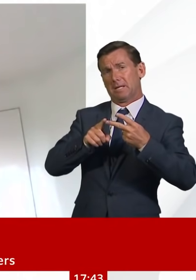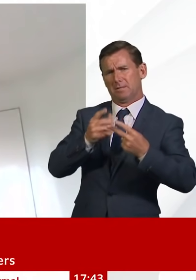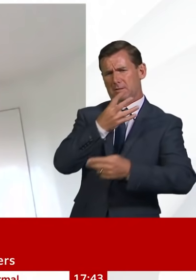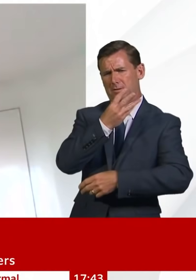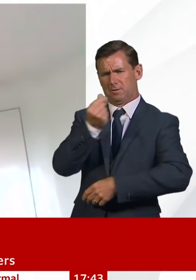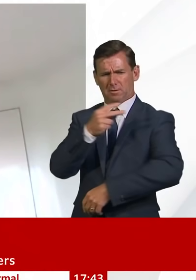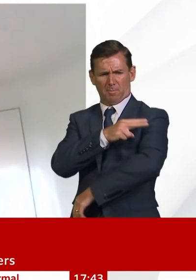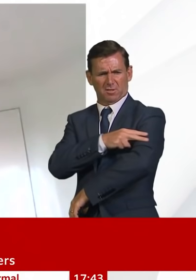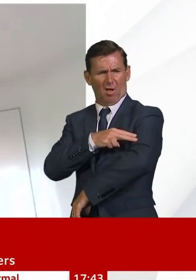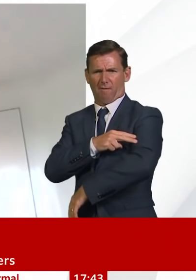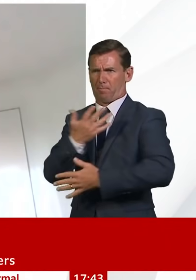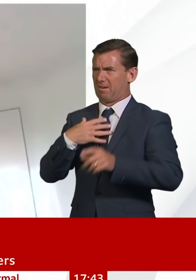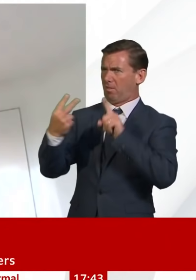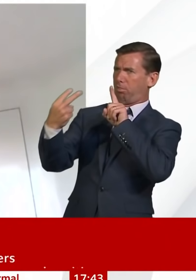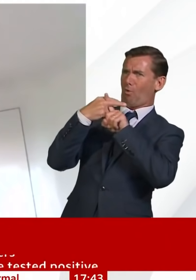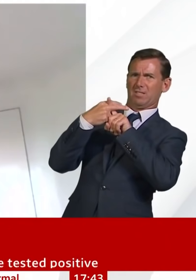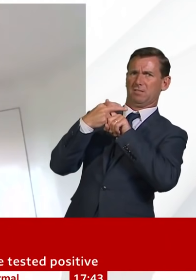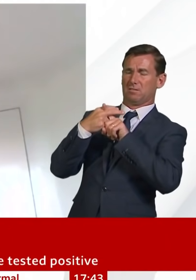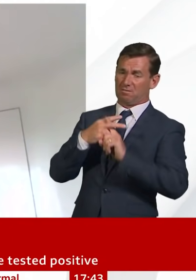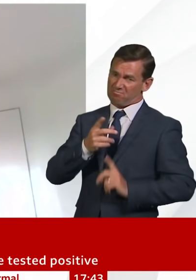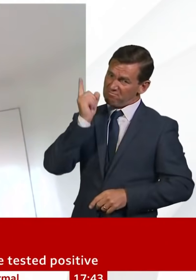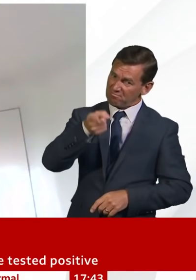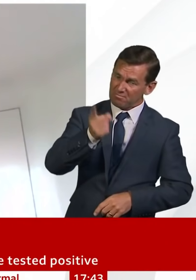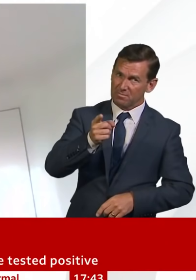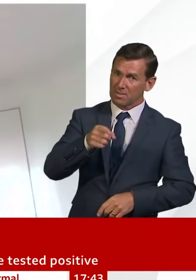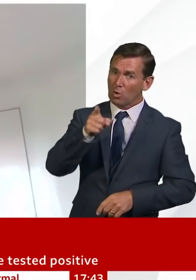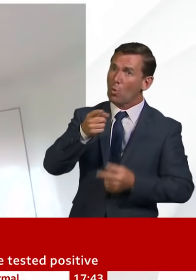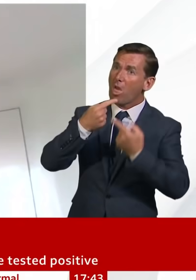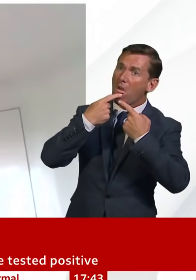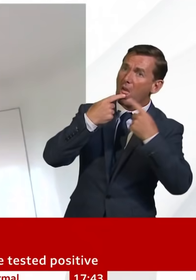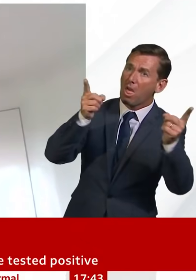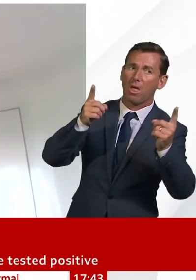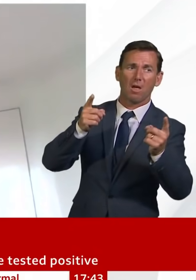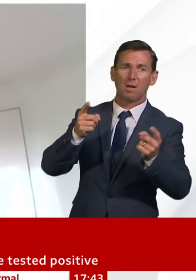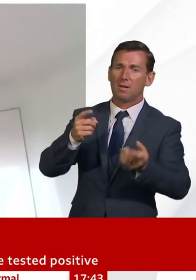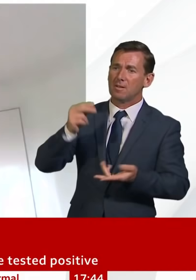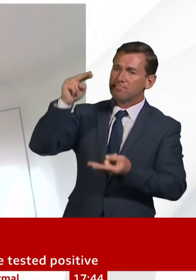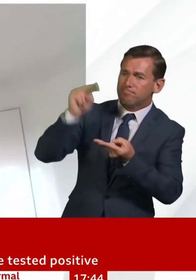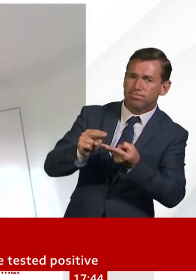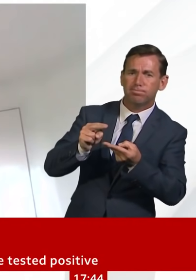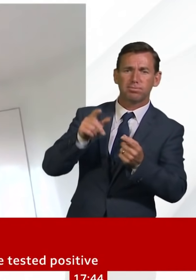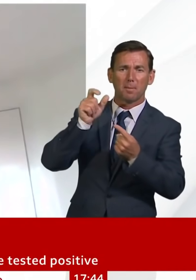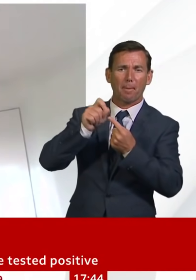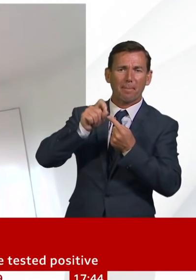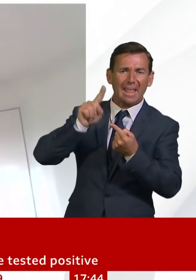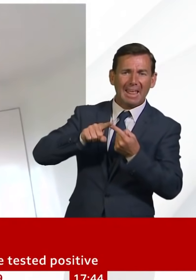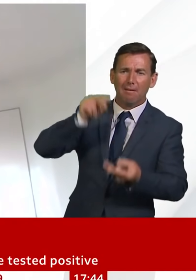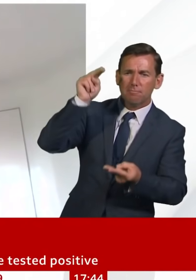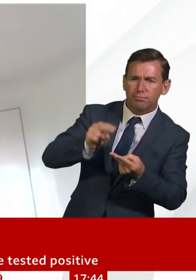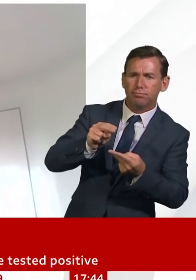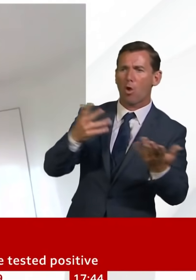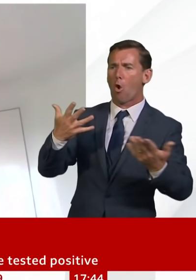referrals to their professional or regulatory bodies for speaking out about the crisis, whether it's PPE or how it's affecting